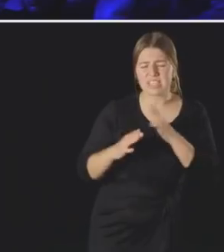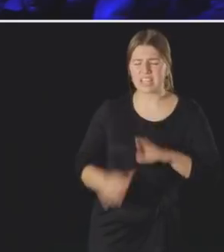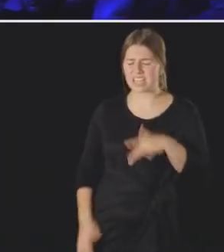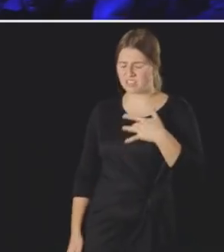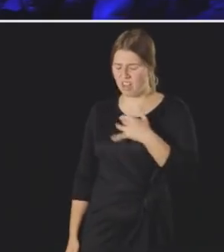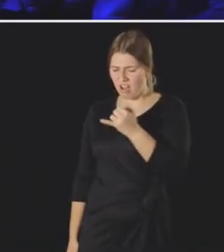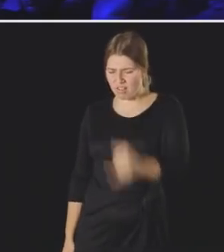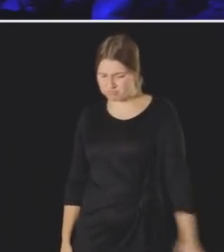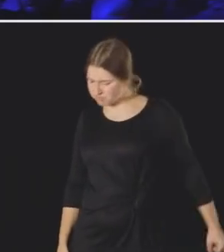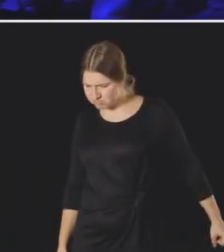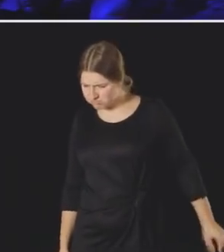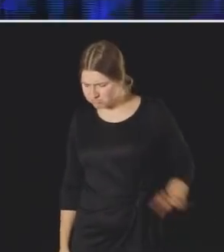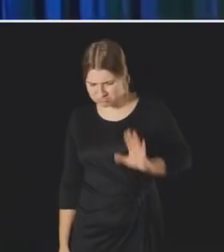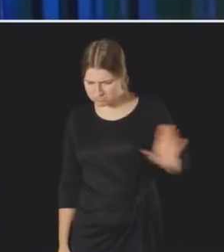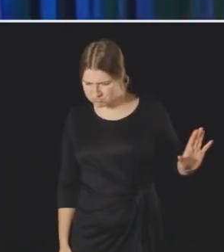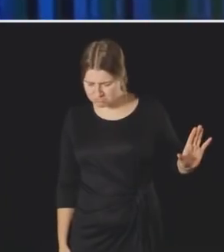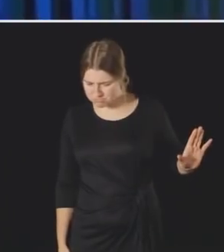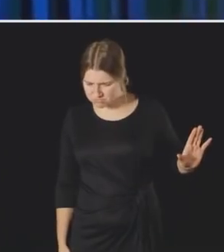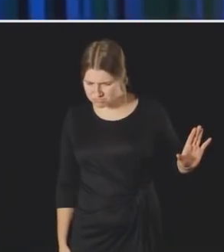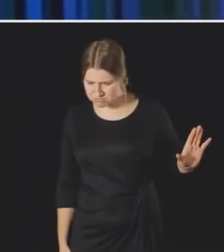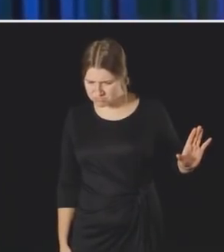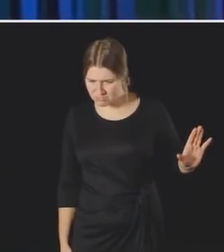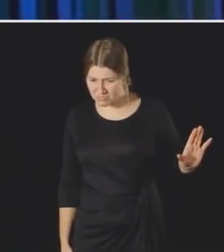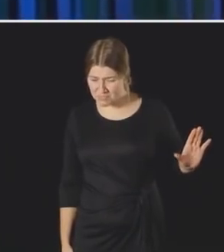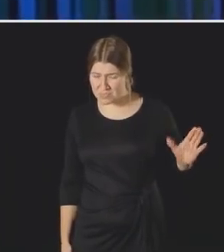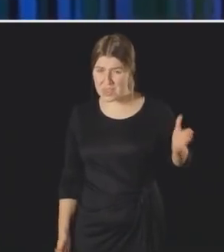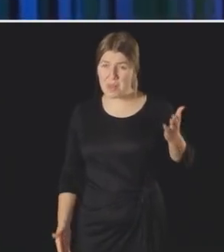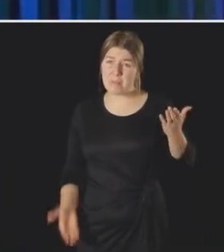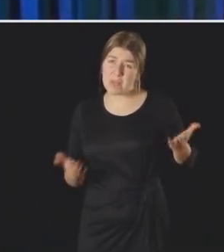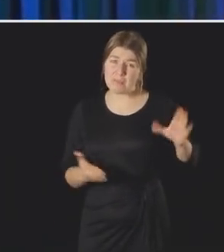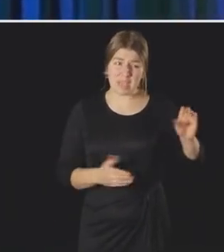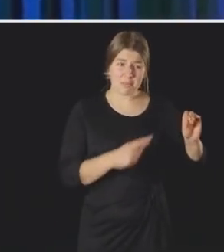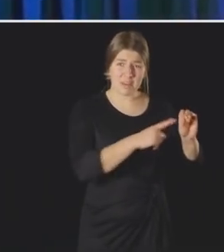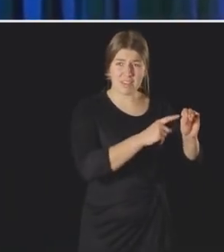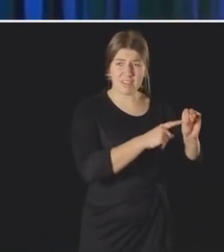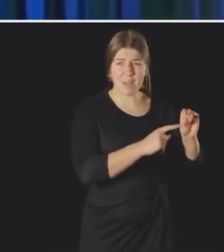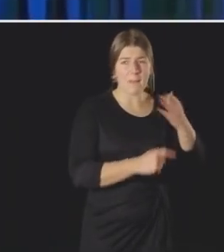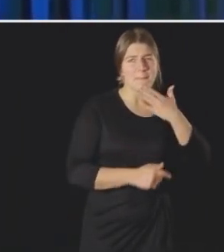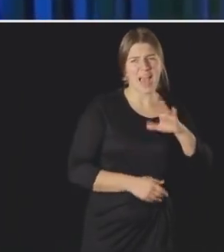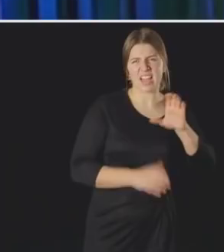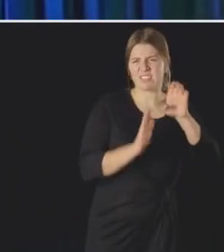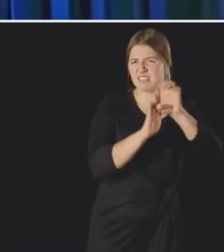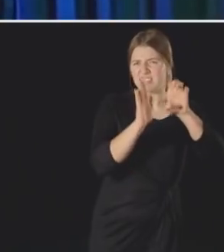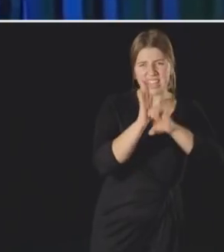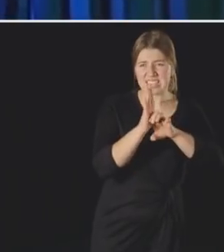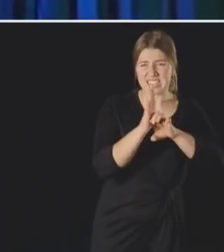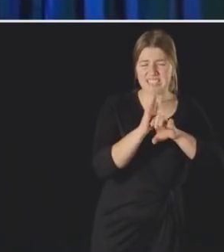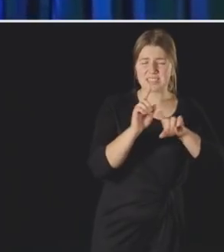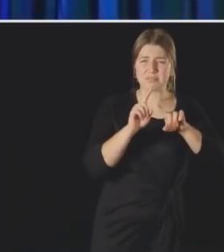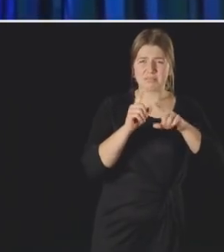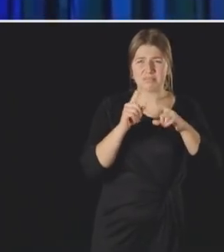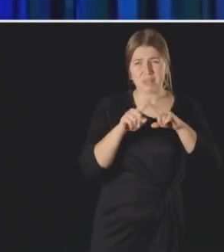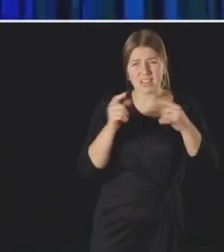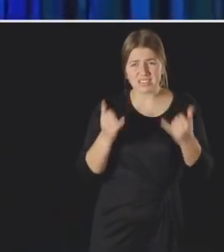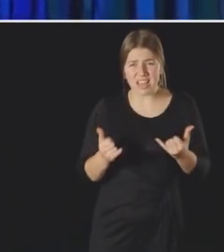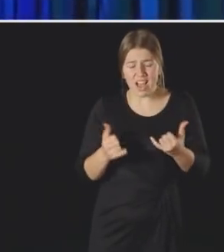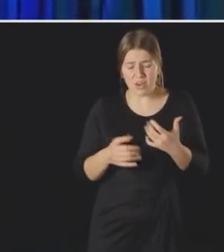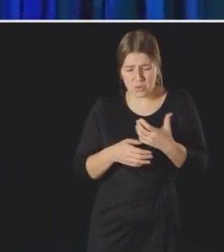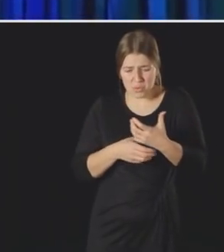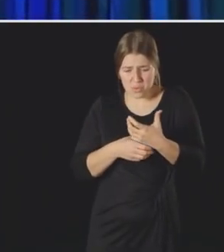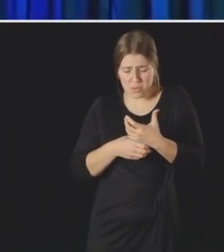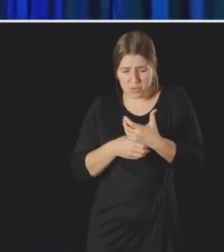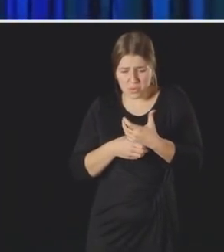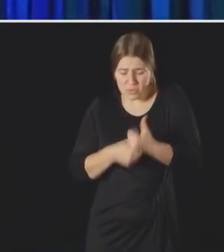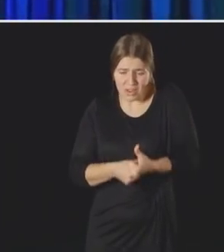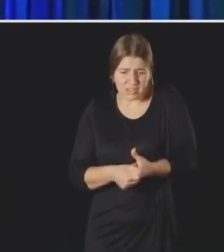It crossed the line from what was impersonal appliance data usage to what was a violation of personal privacy.